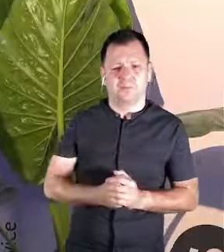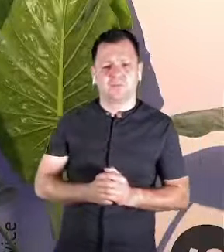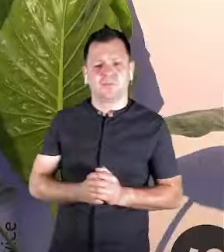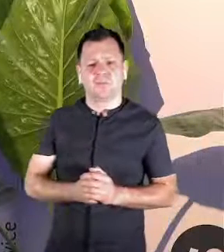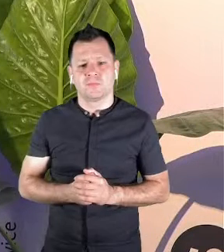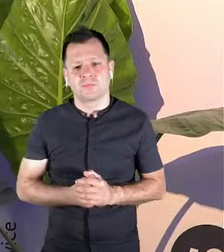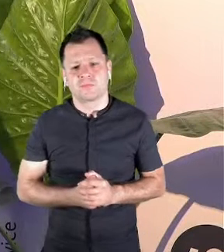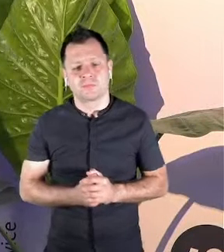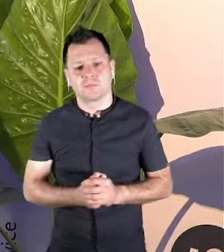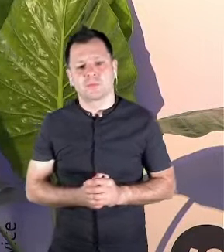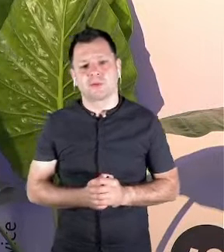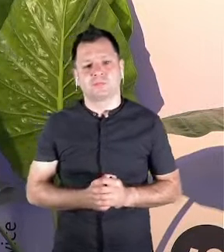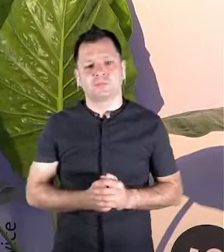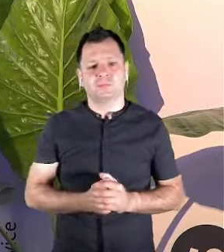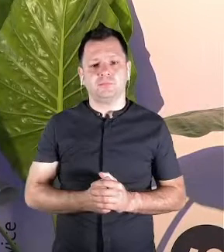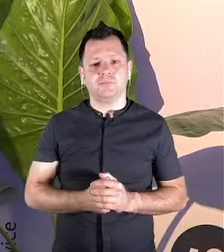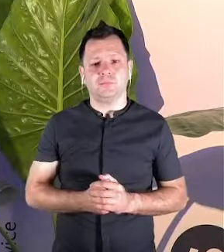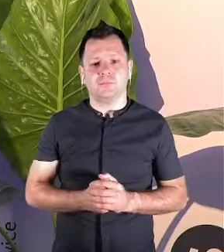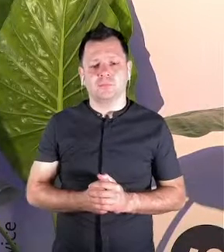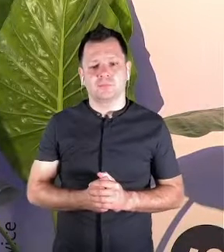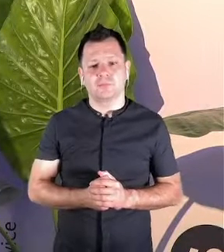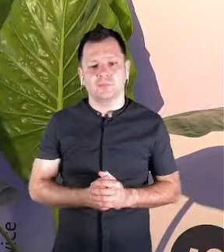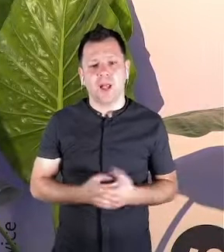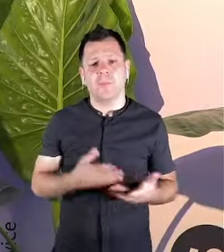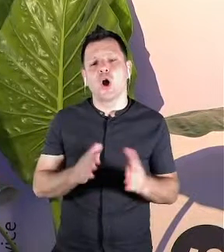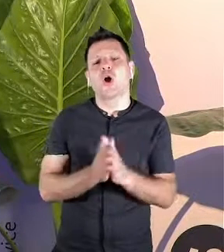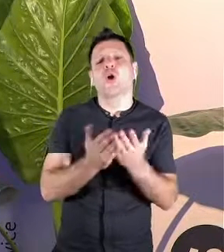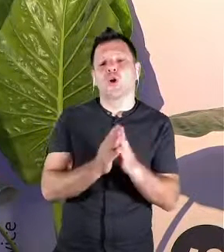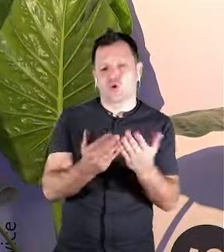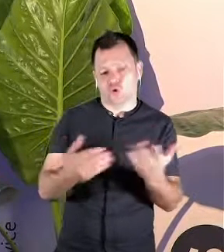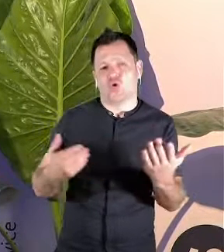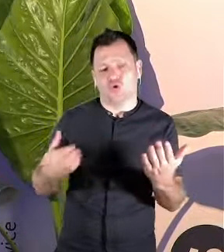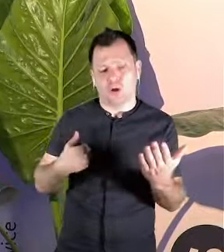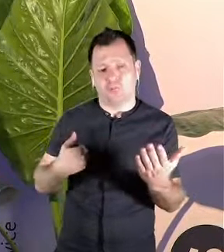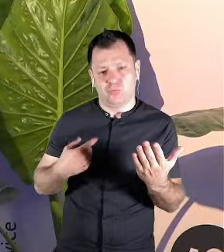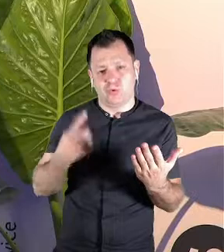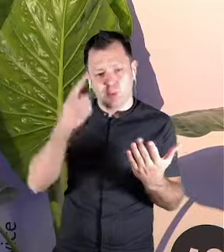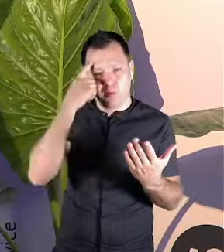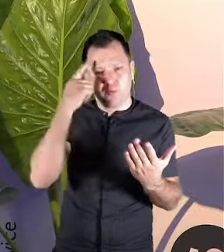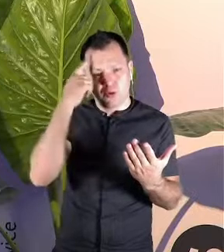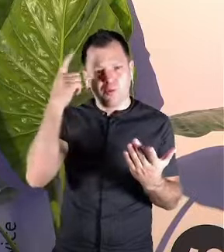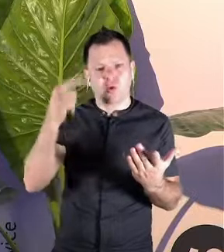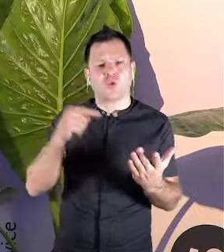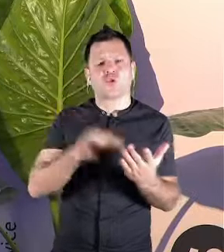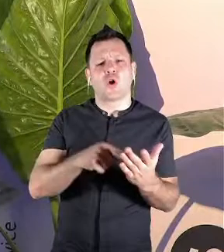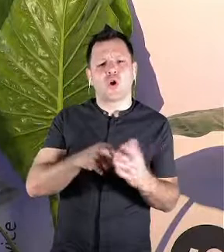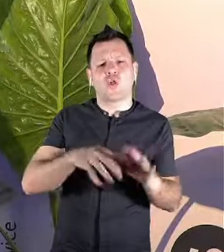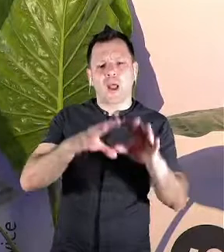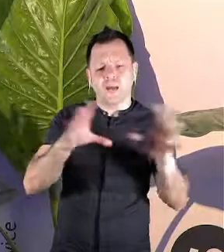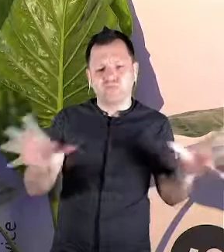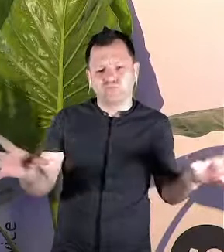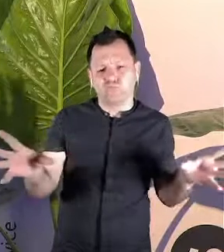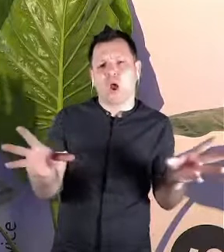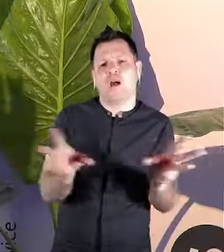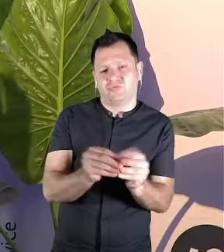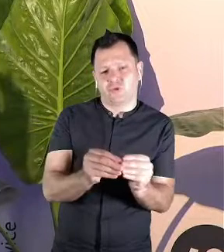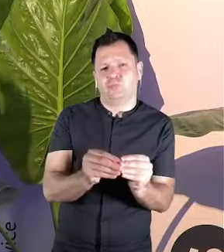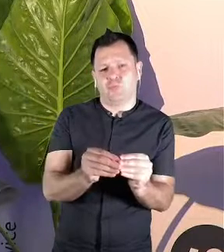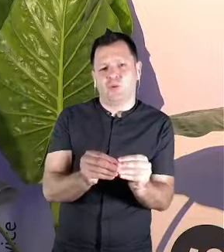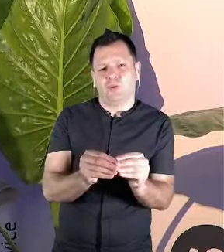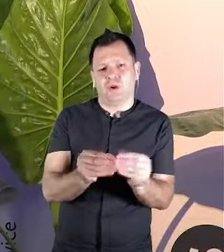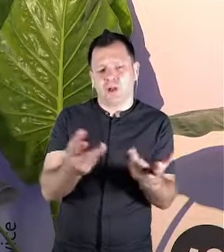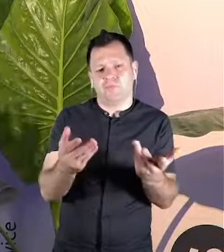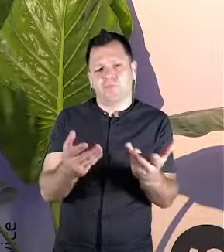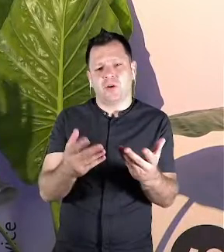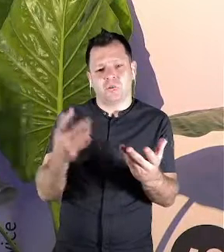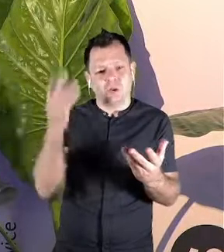of your book that it's kind of the common shared vision that we started having in our cities, that we will start to